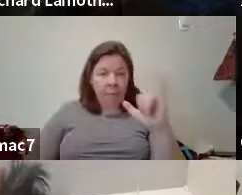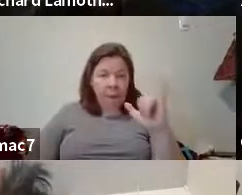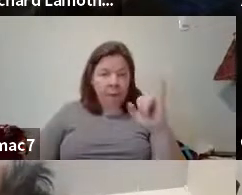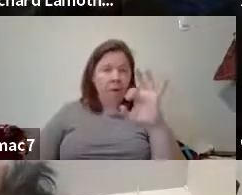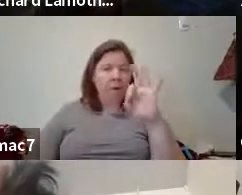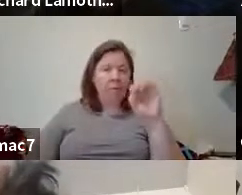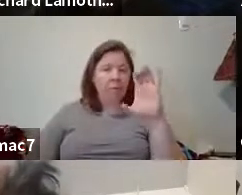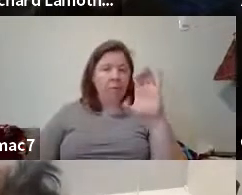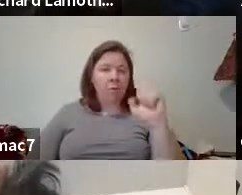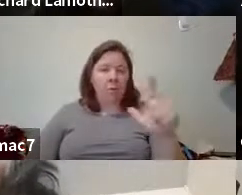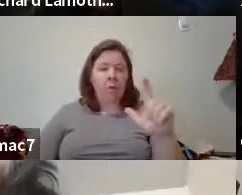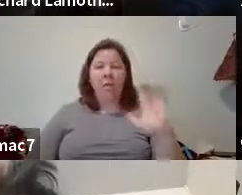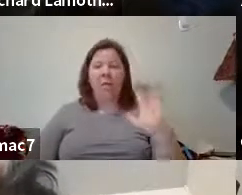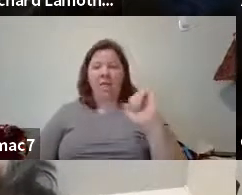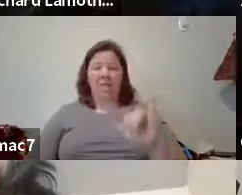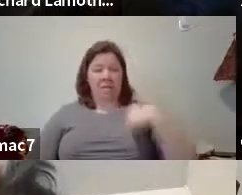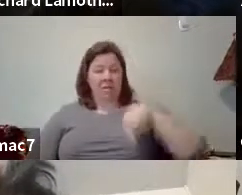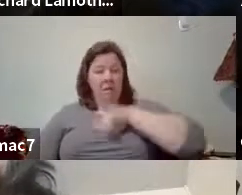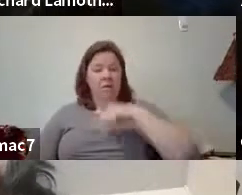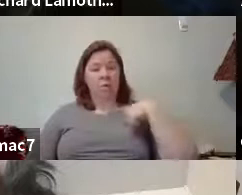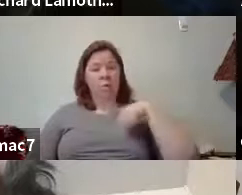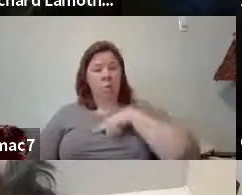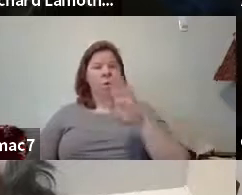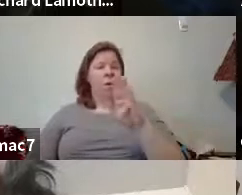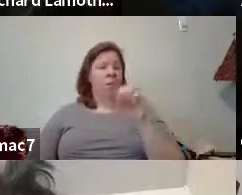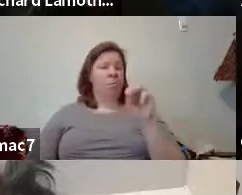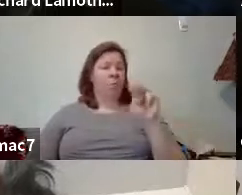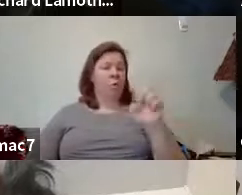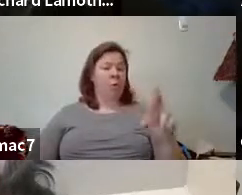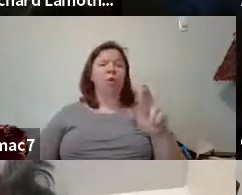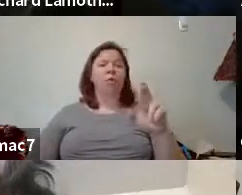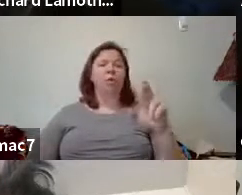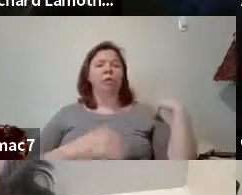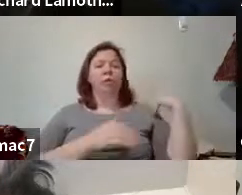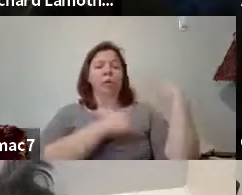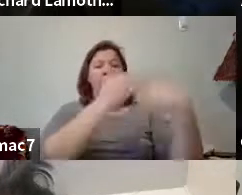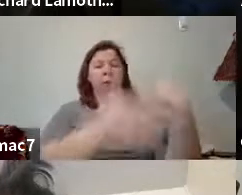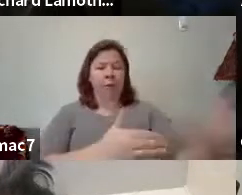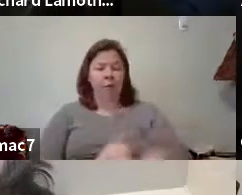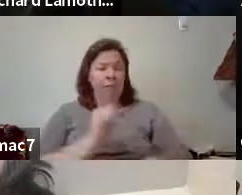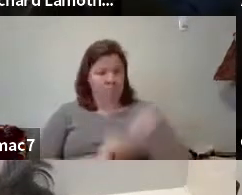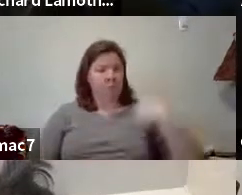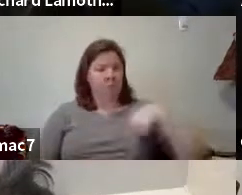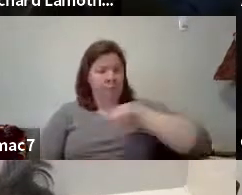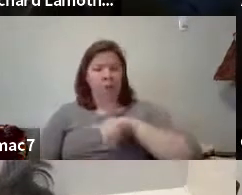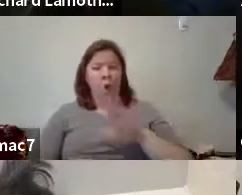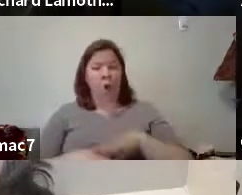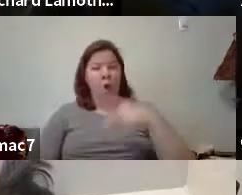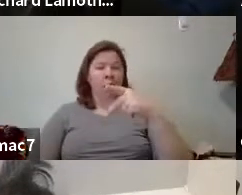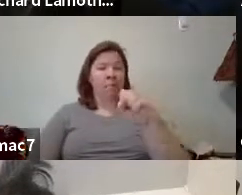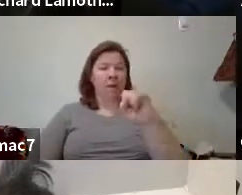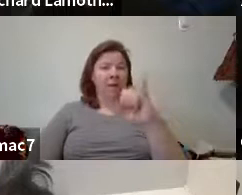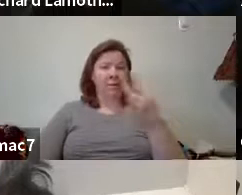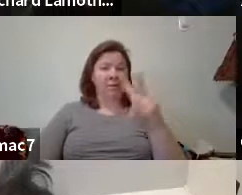know. We are the boomer generation for the most part. A lot of us on this ONPASSIVE journey have